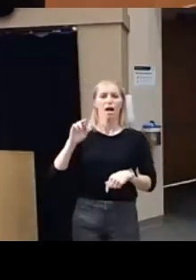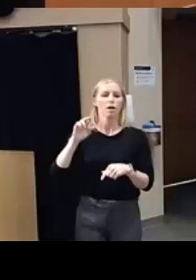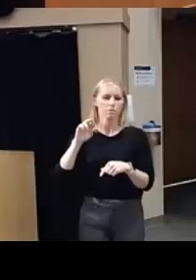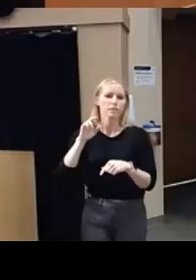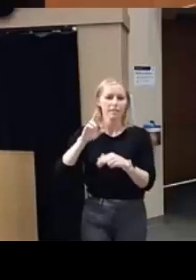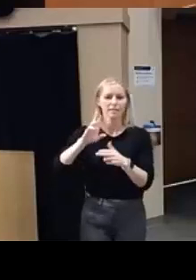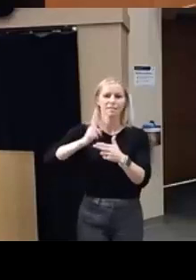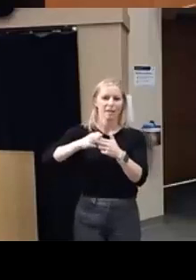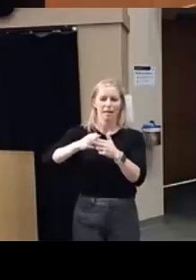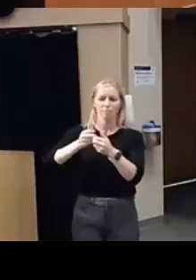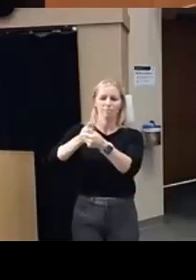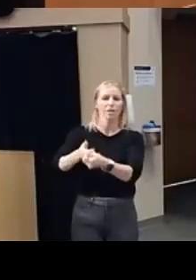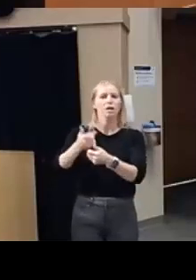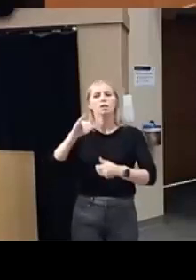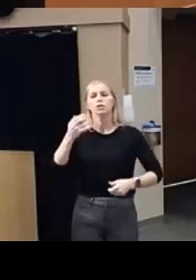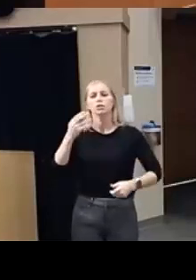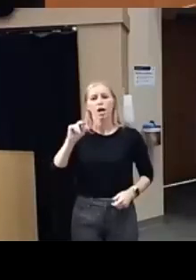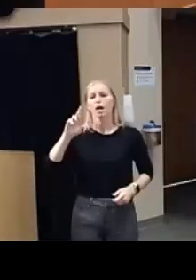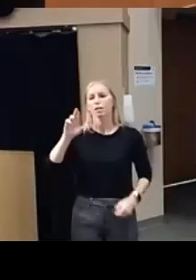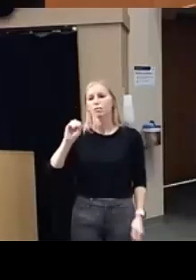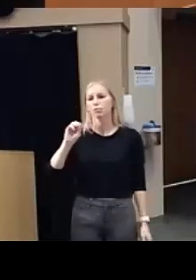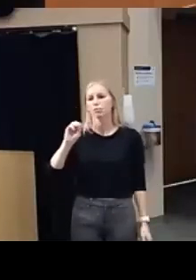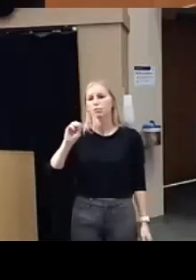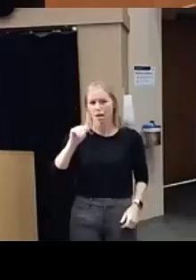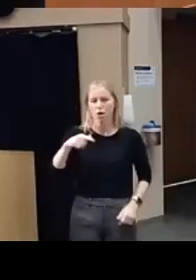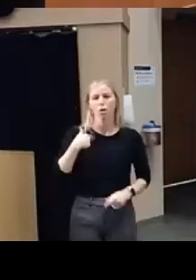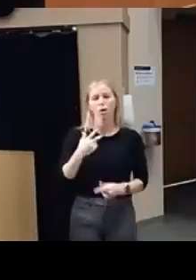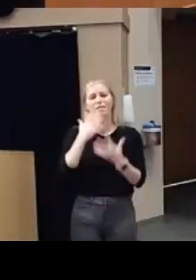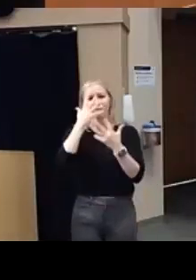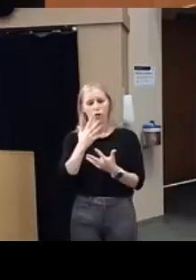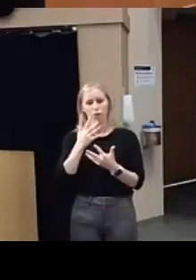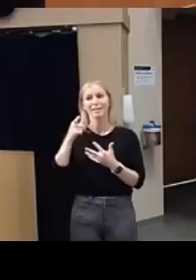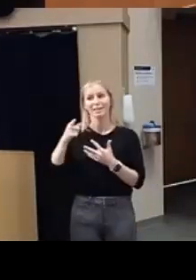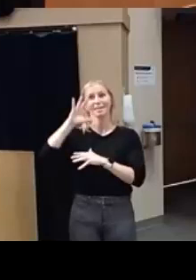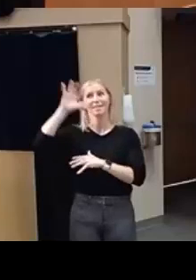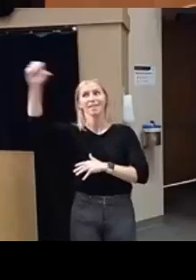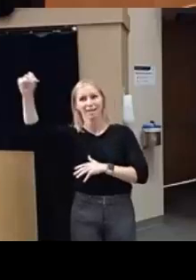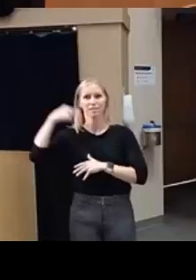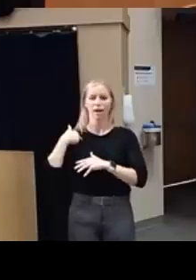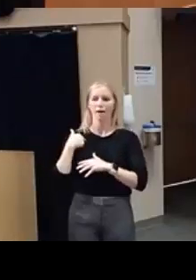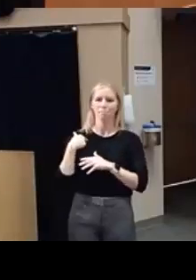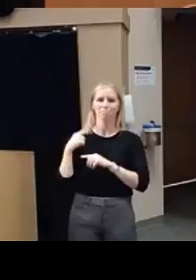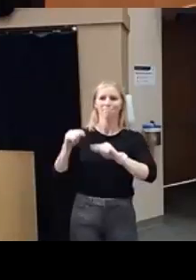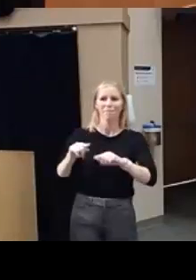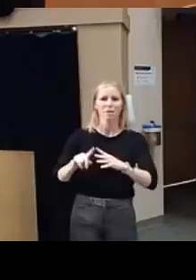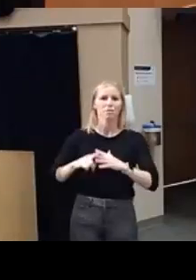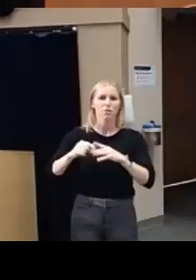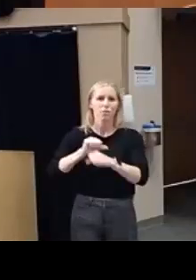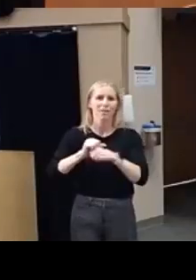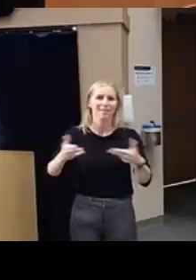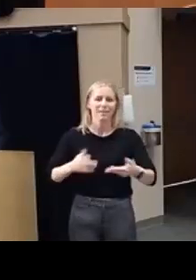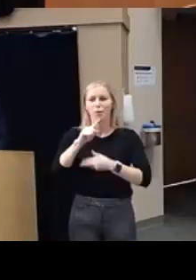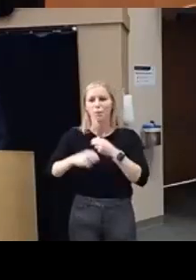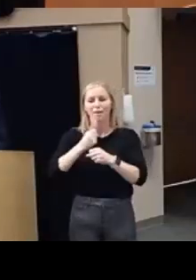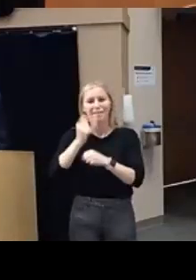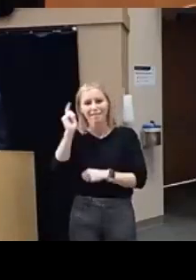John Romano, who I unfortunately did not have the pleasure to meet. I came a year after he departed, but I think we couldn't have a